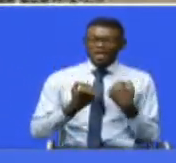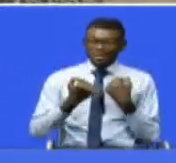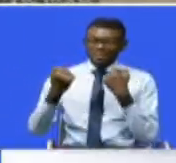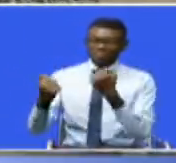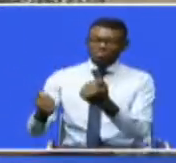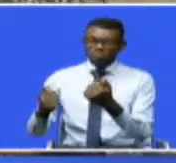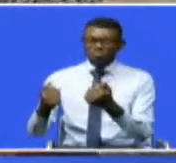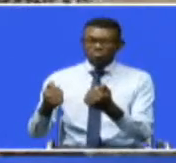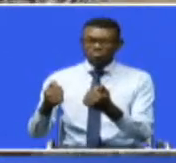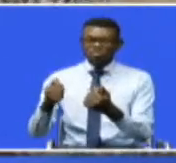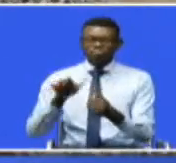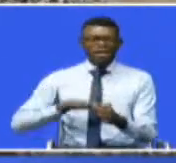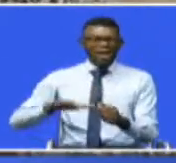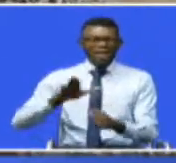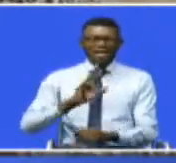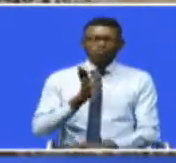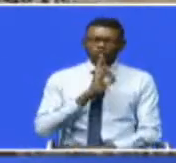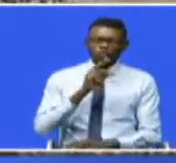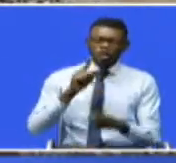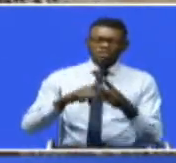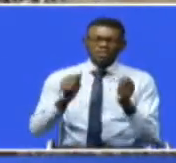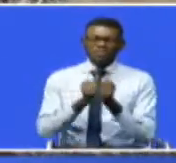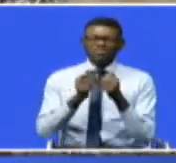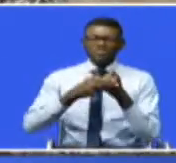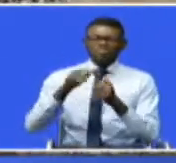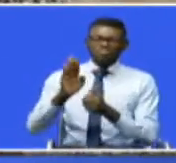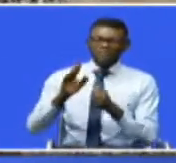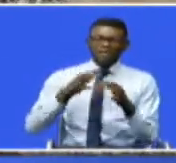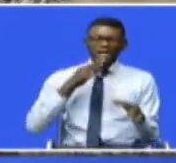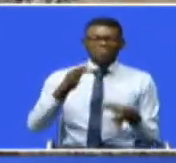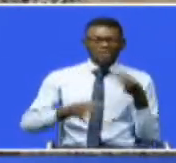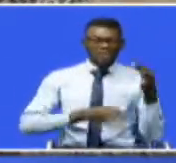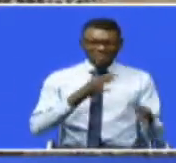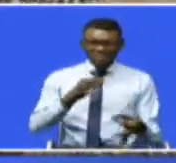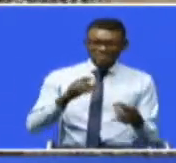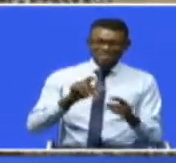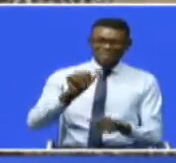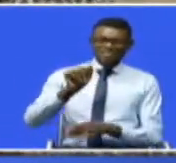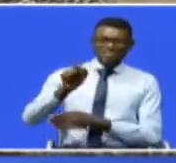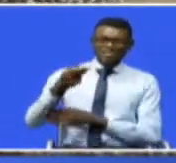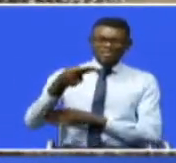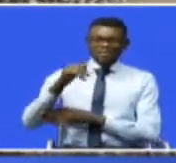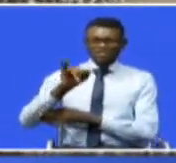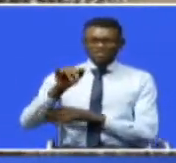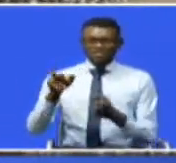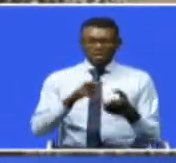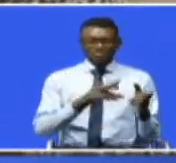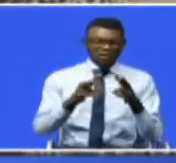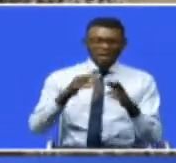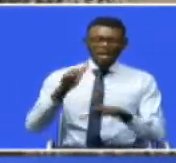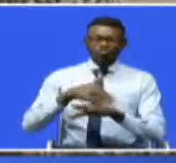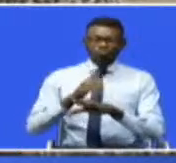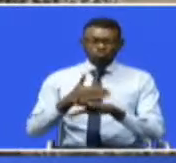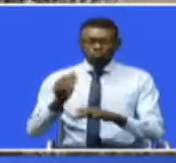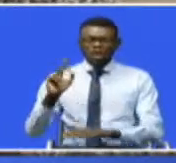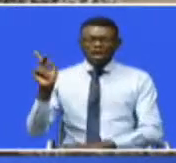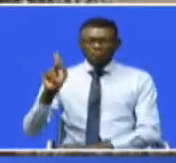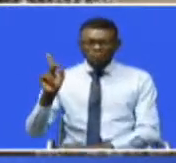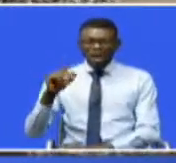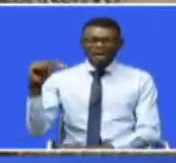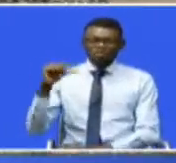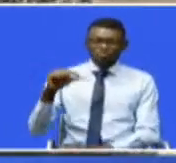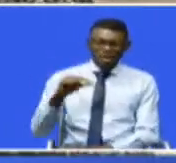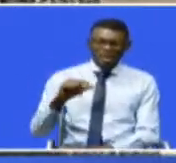residential areas of Ruiru, Mweki, Embakasi Village, Athi River, Kikuyu, Kahawa, Githurai,